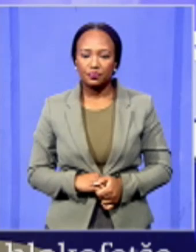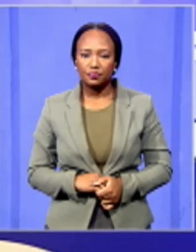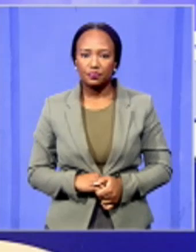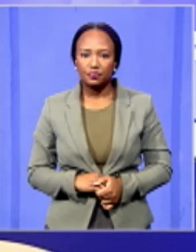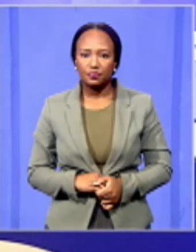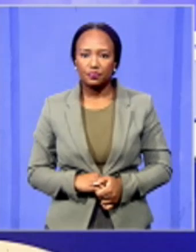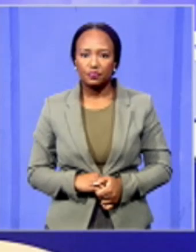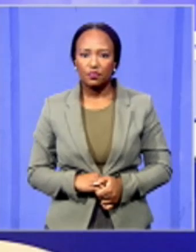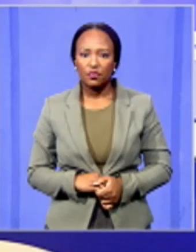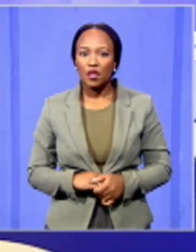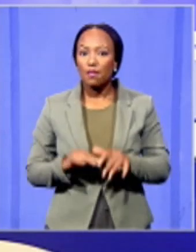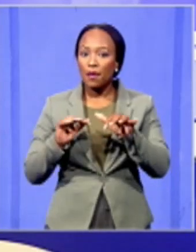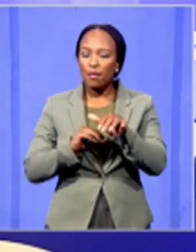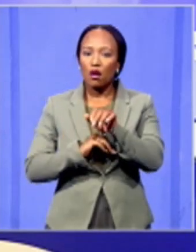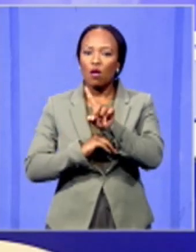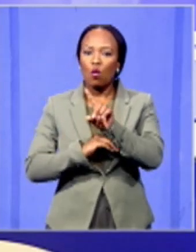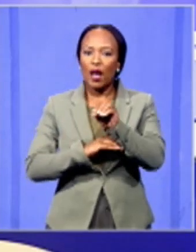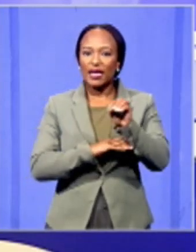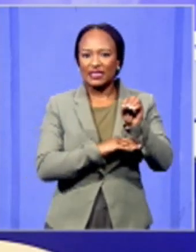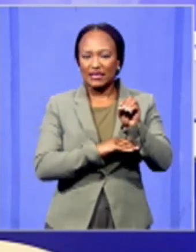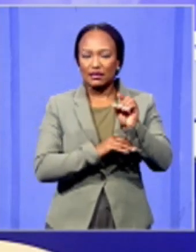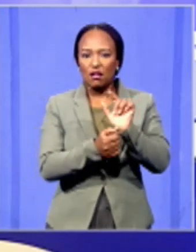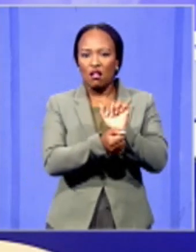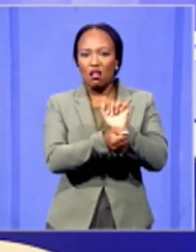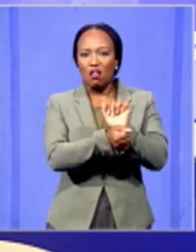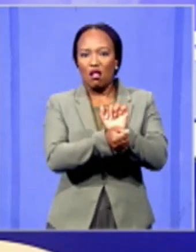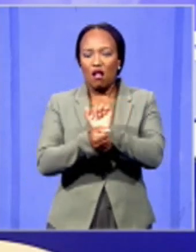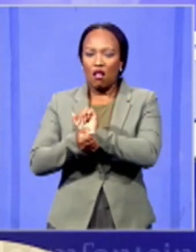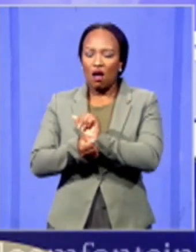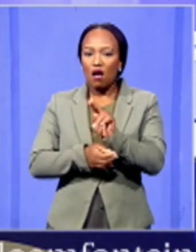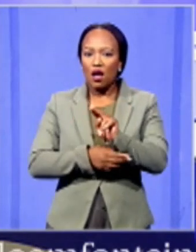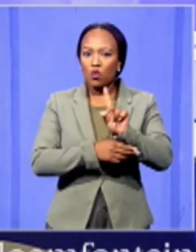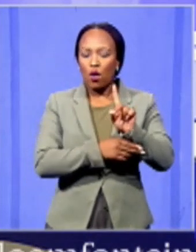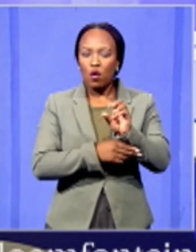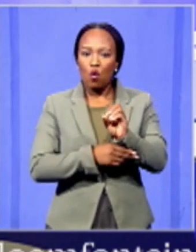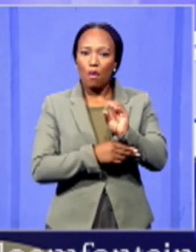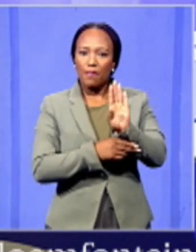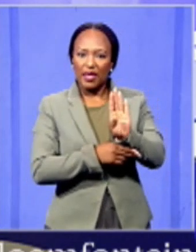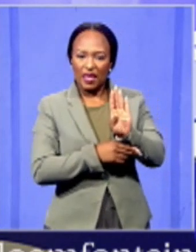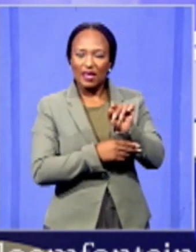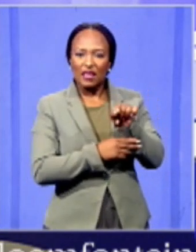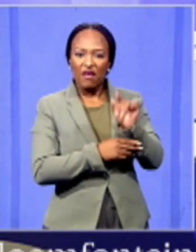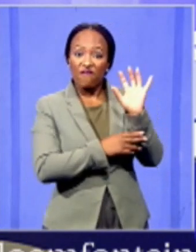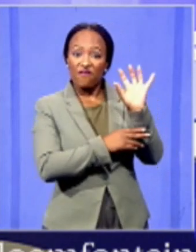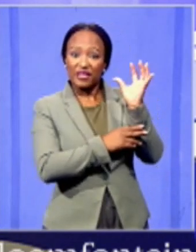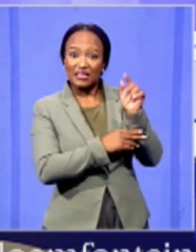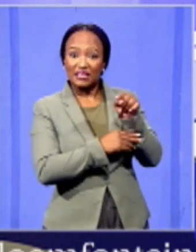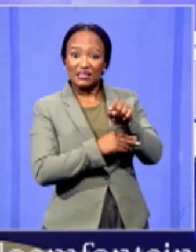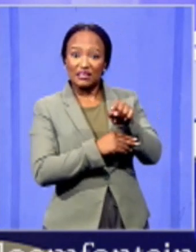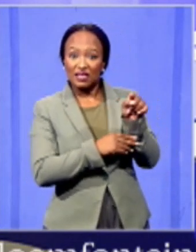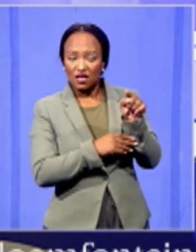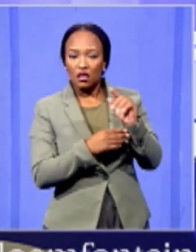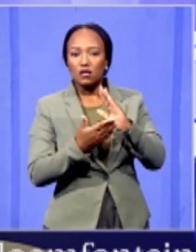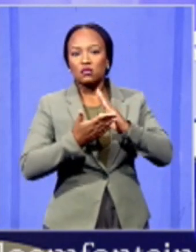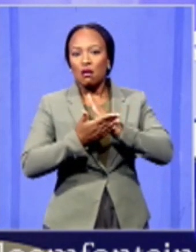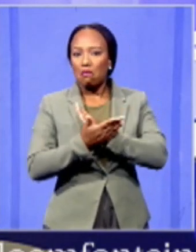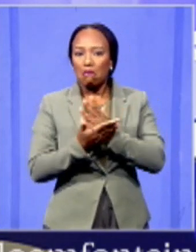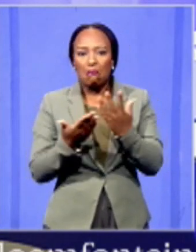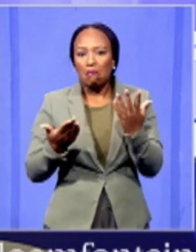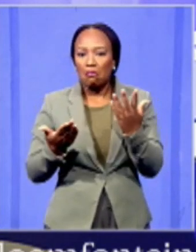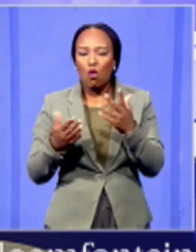Batho ba go balwa go legolo ba go legilwe mmeleng wa lephefo wa N1 ka Bloemfontein Free State magareng ga bona ke bao ba paletšego ke go